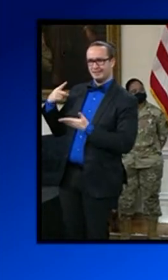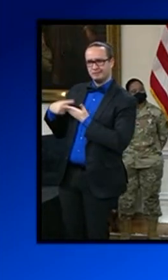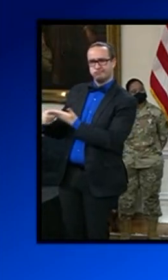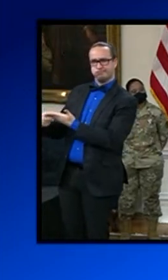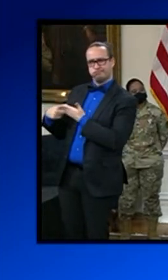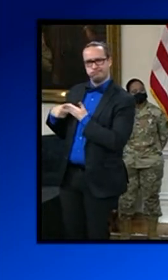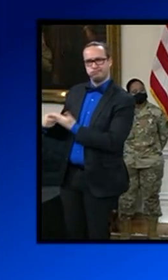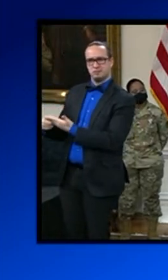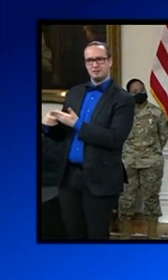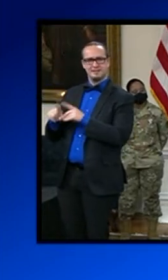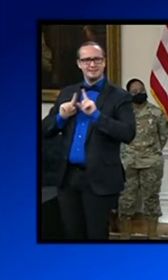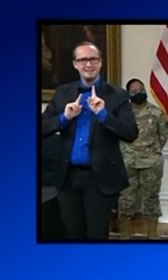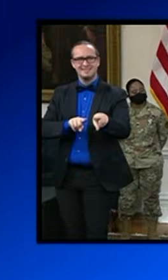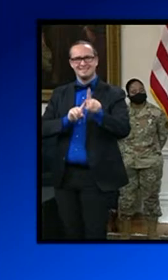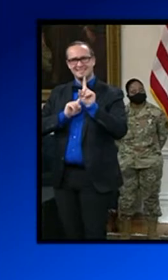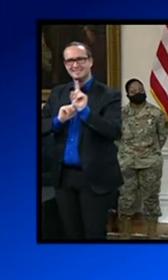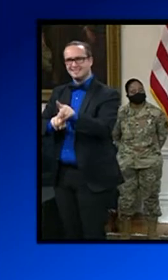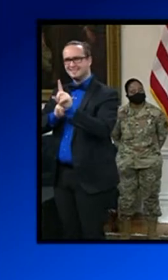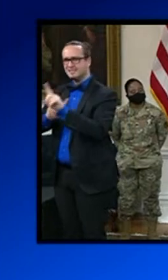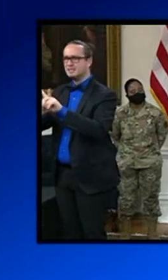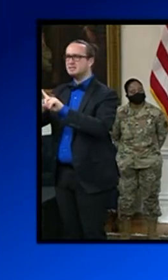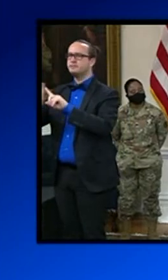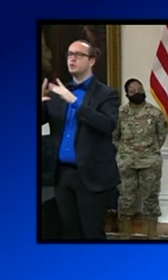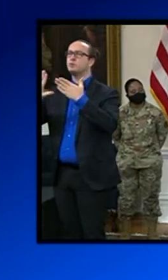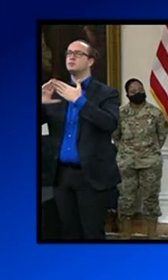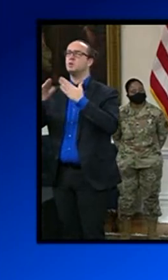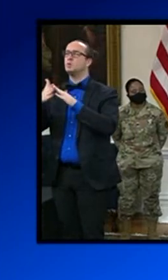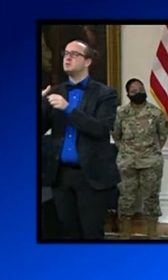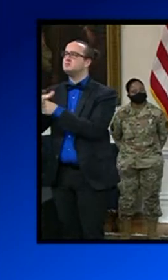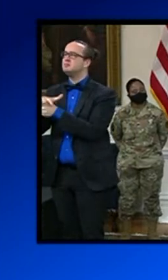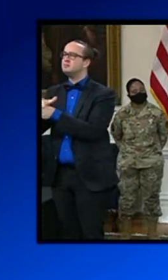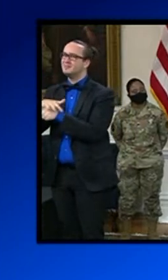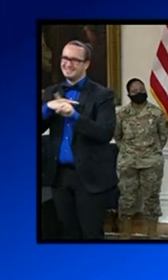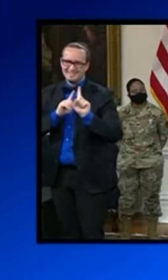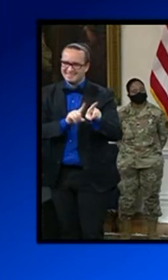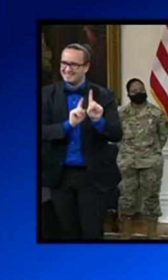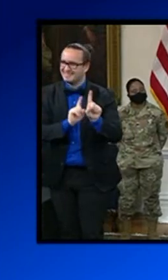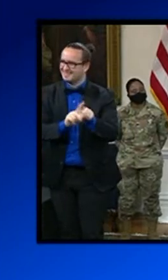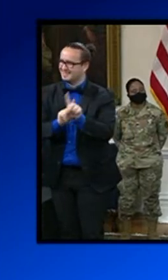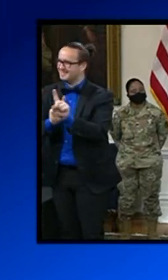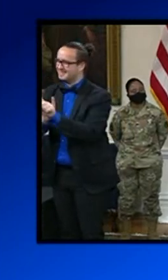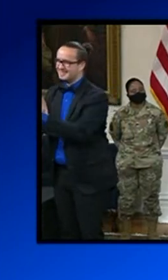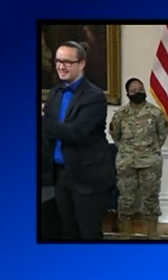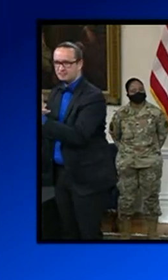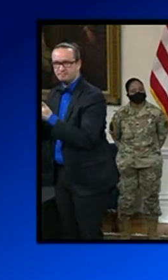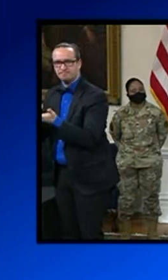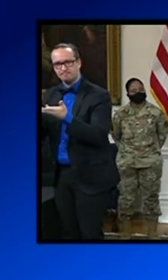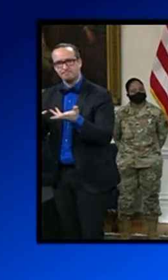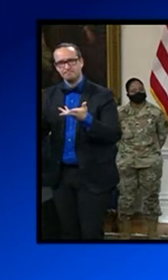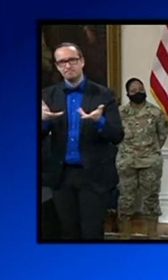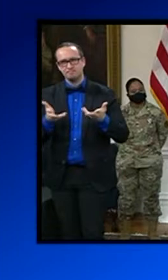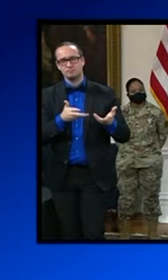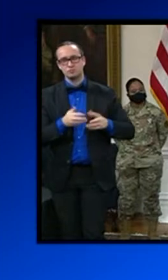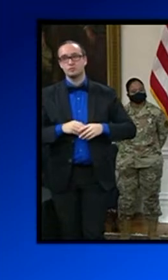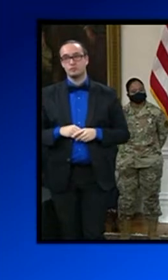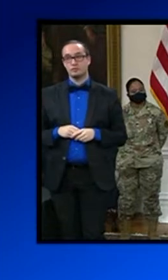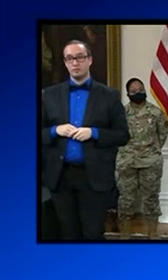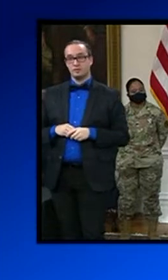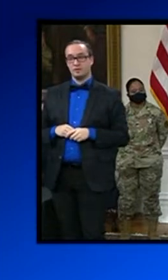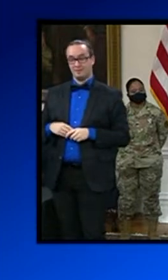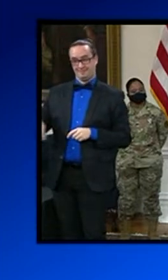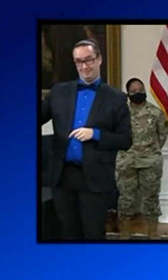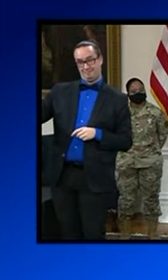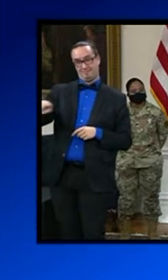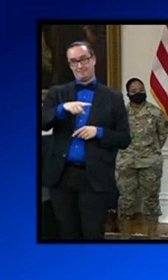sites. These community clinics are made possible by a partnership between the state, houses of worship, and